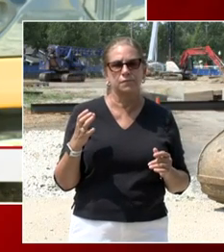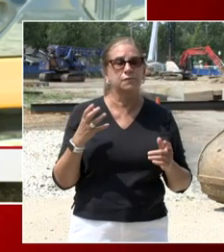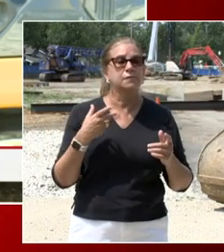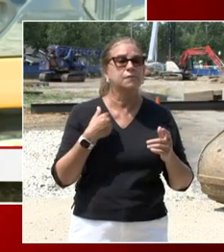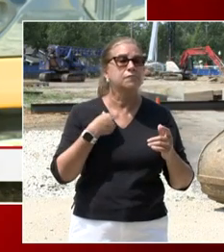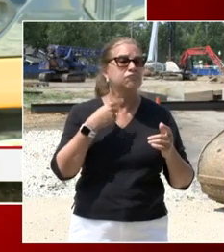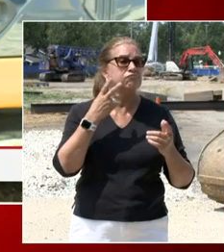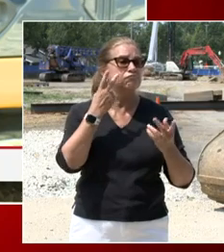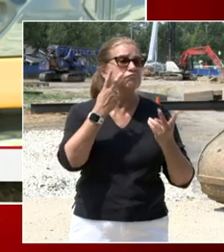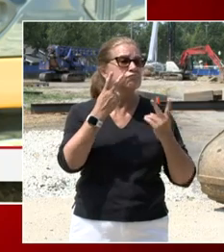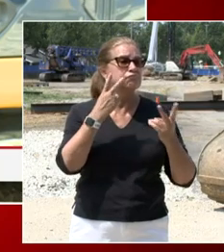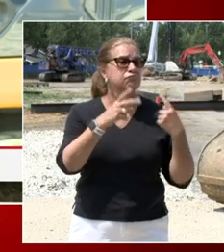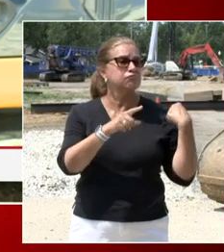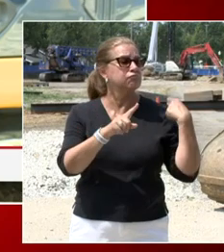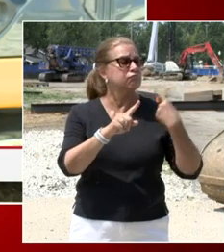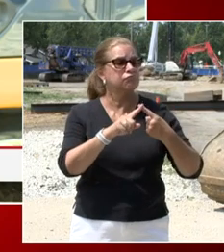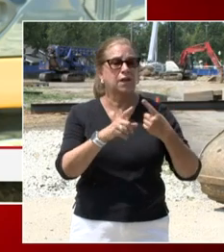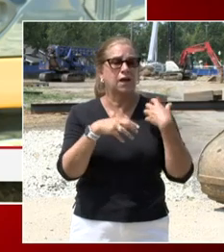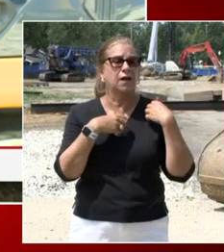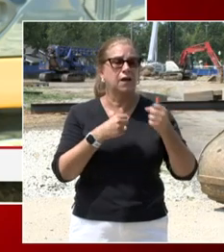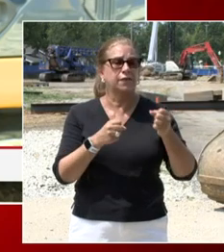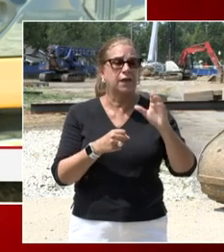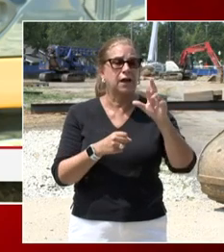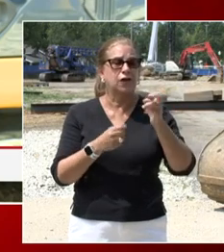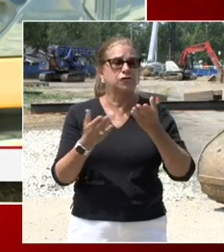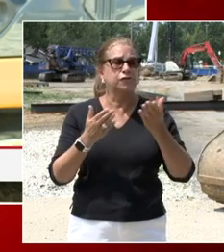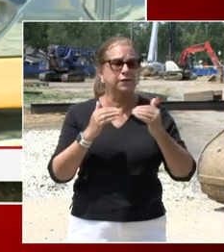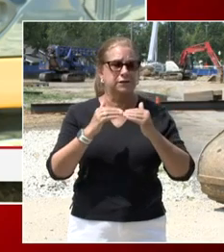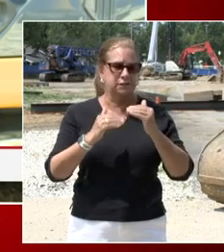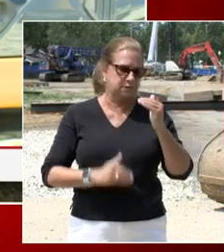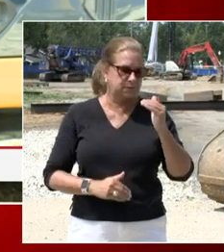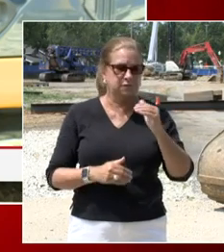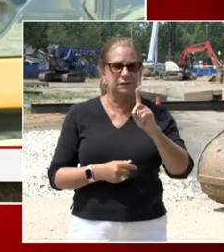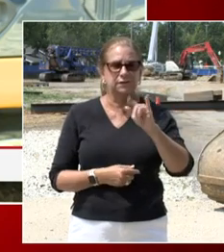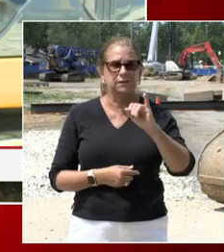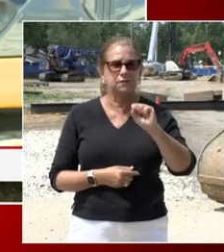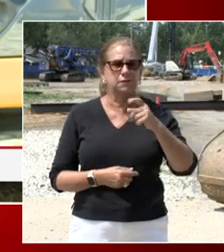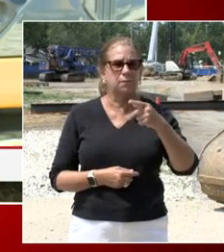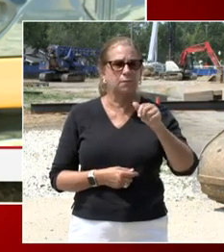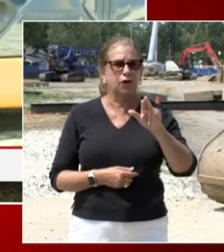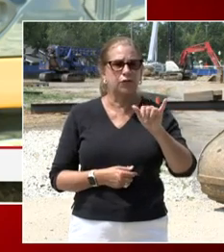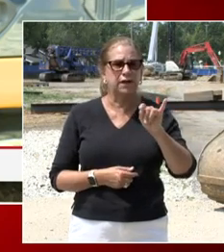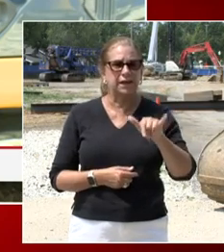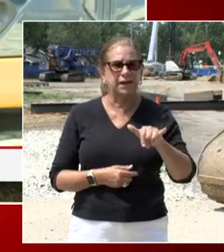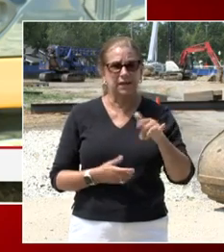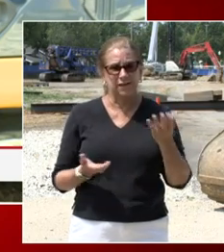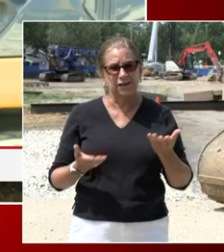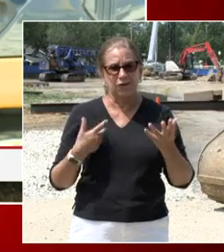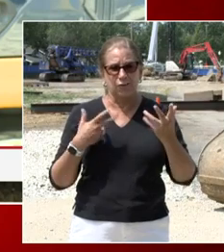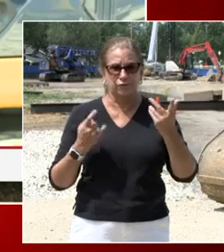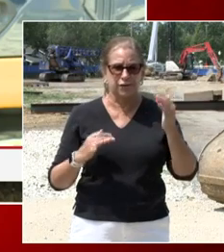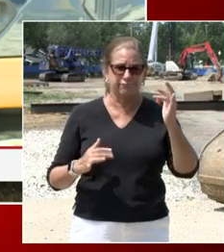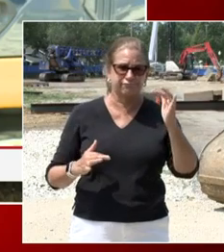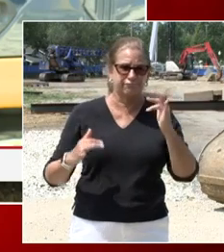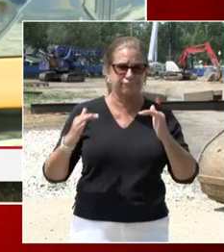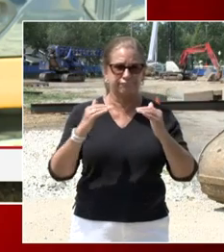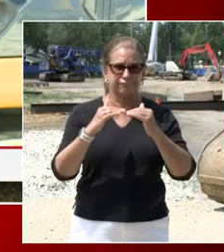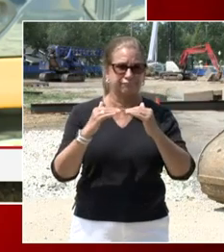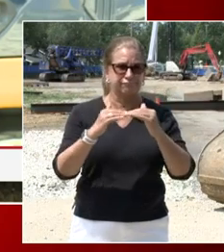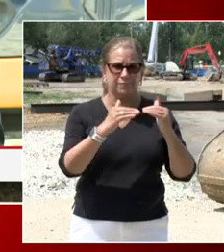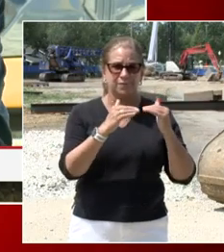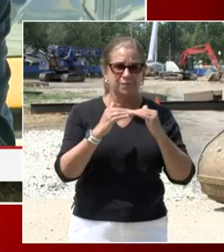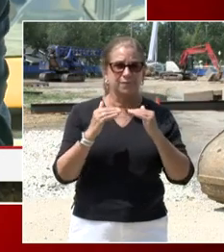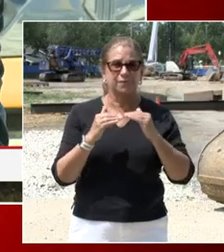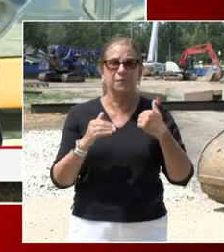and Ward 8, and we've had something that we're going to, Mayor, we're working on resolving, right? And that is the